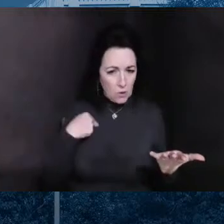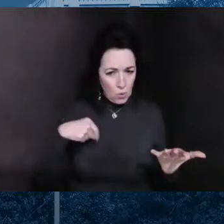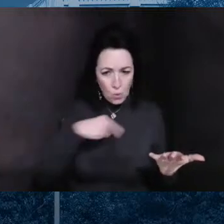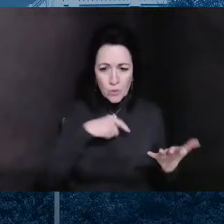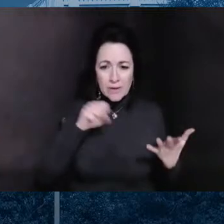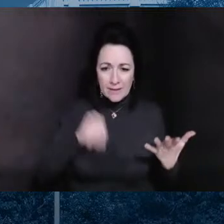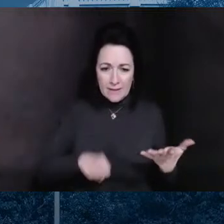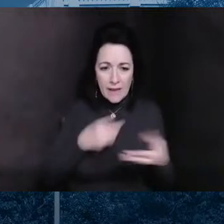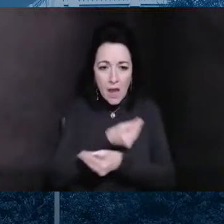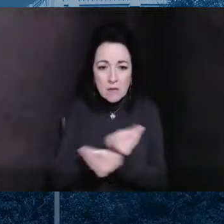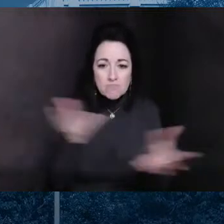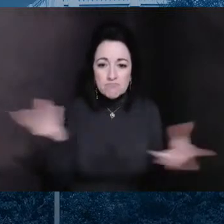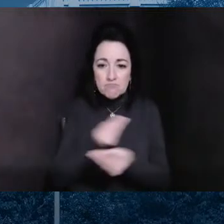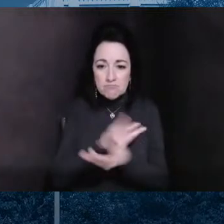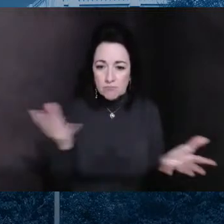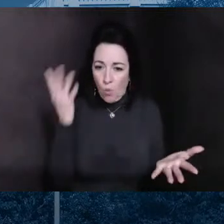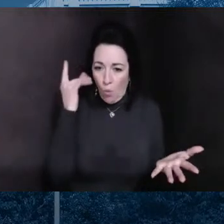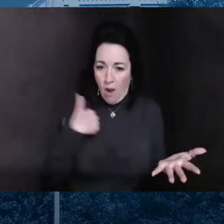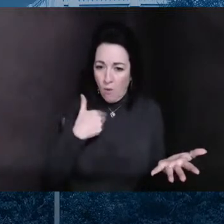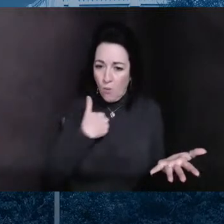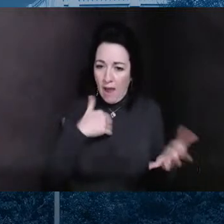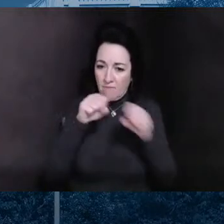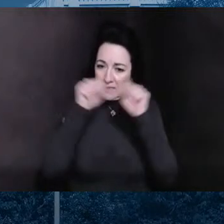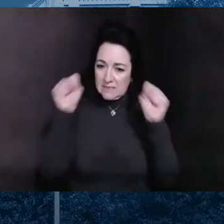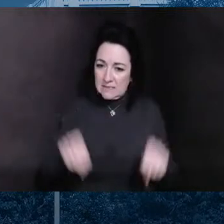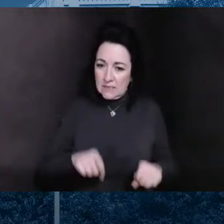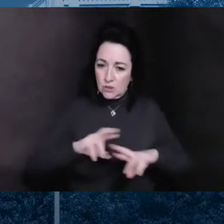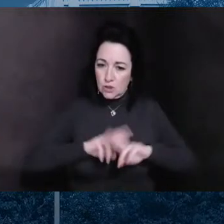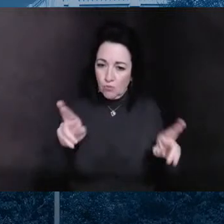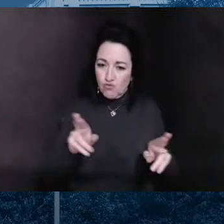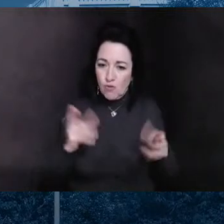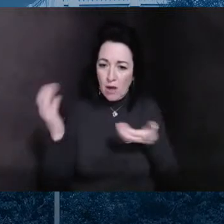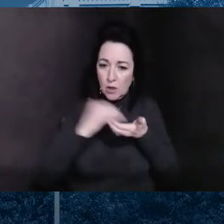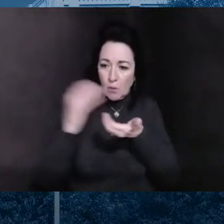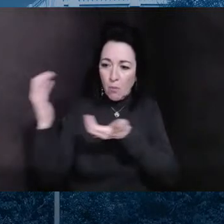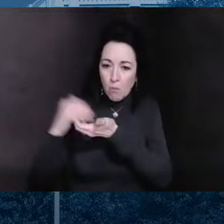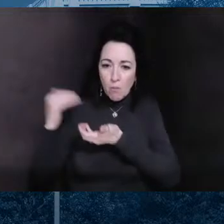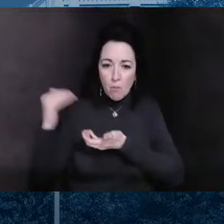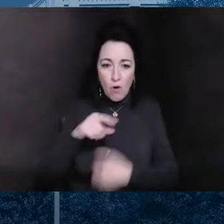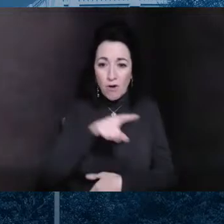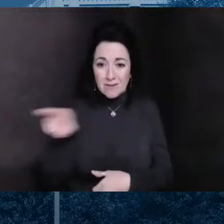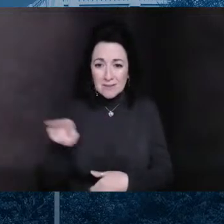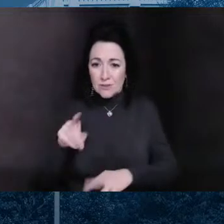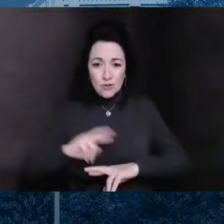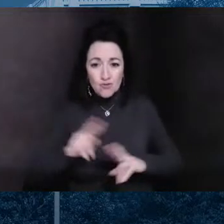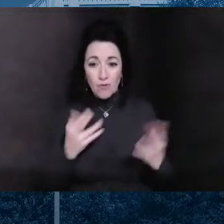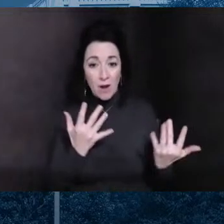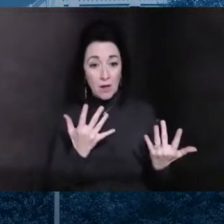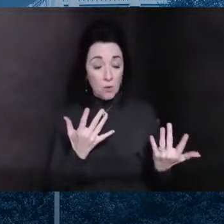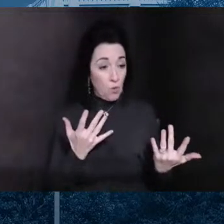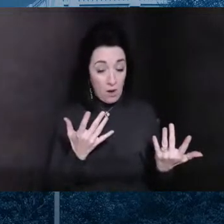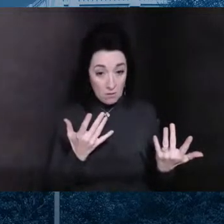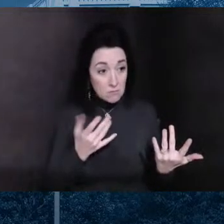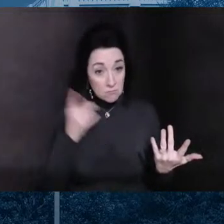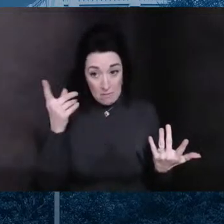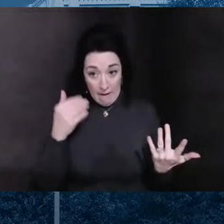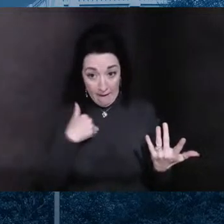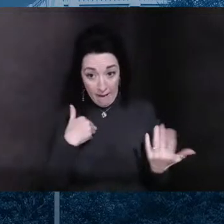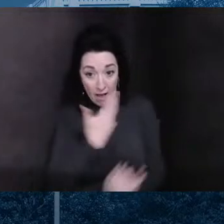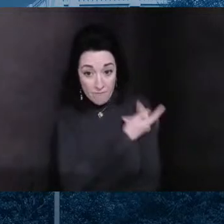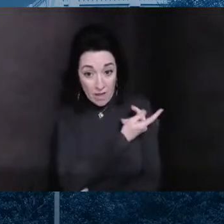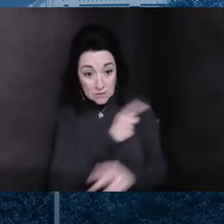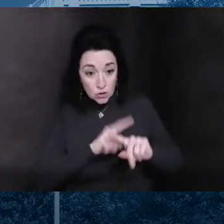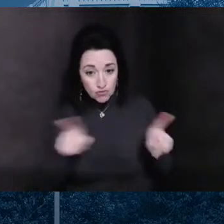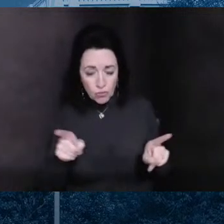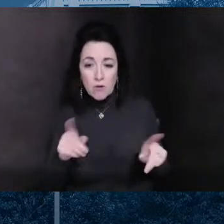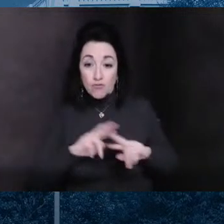these partners and through larger events. And so that's really what it's going to depend on. The Johnson & Johnson